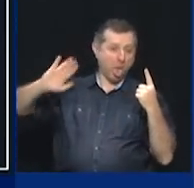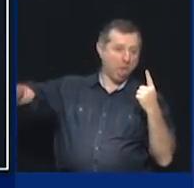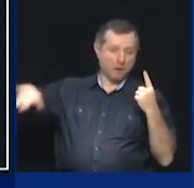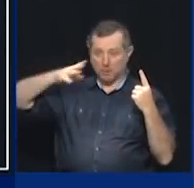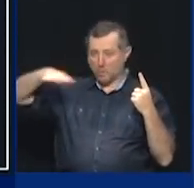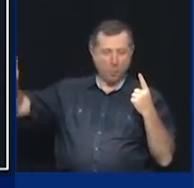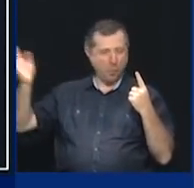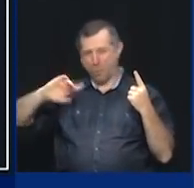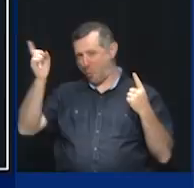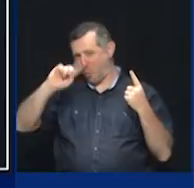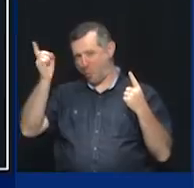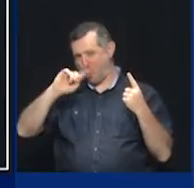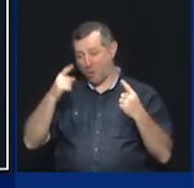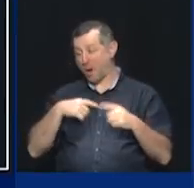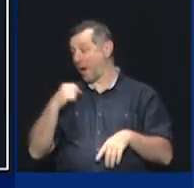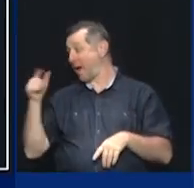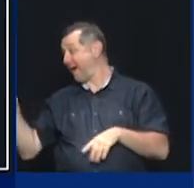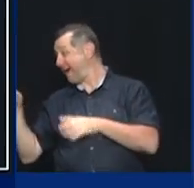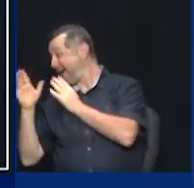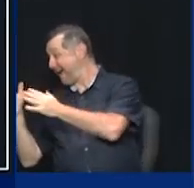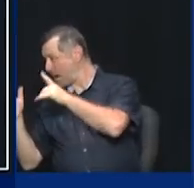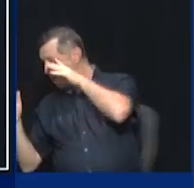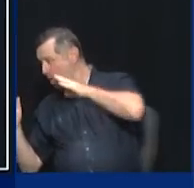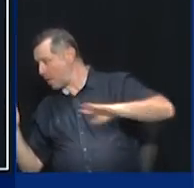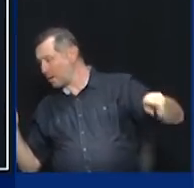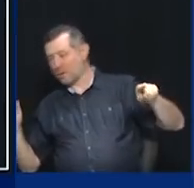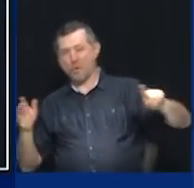too many young people out there every day.